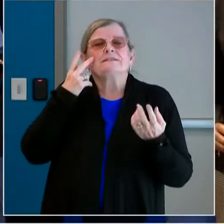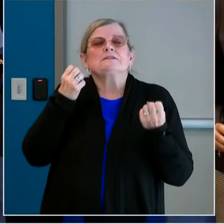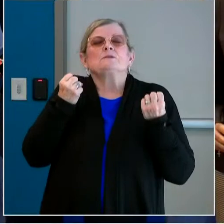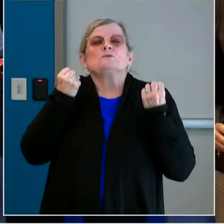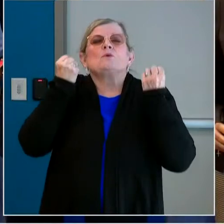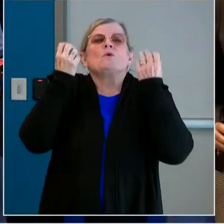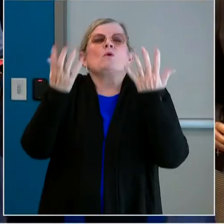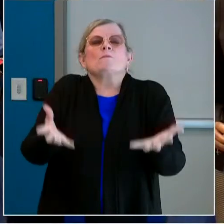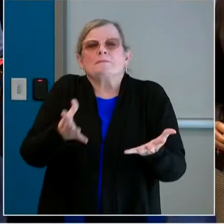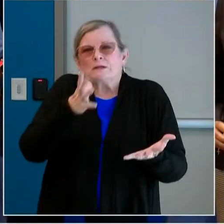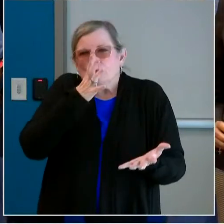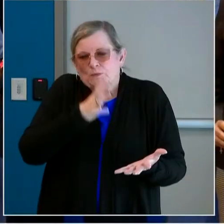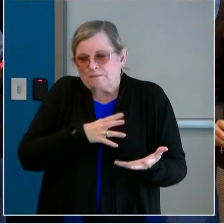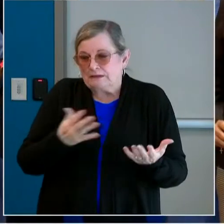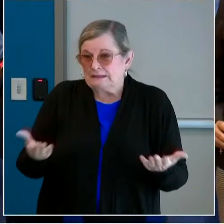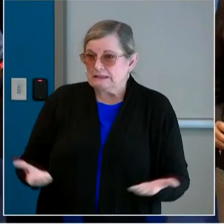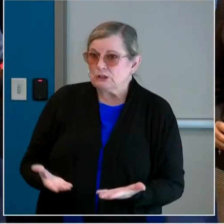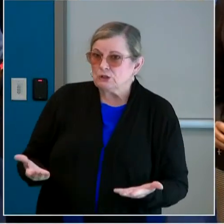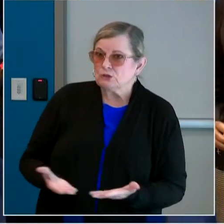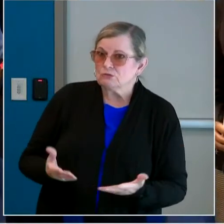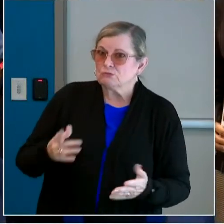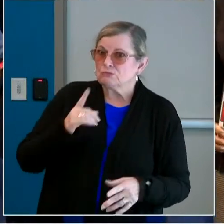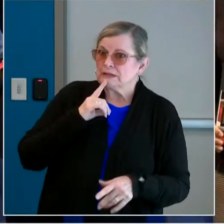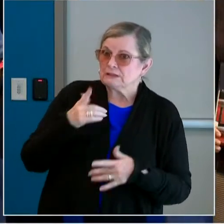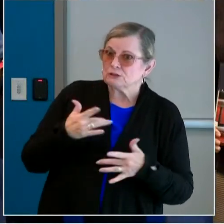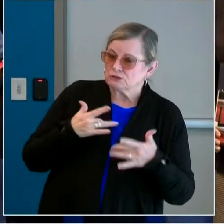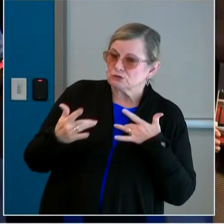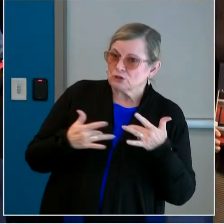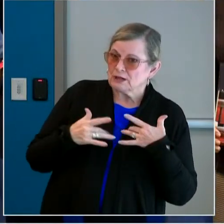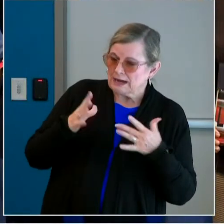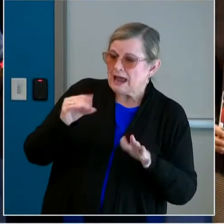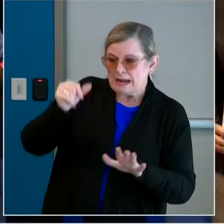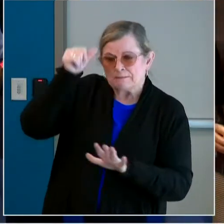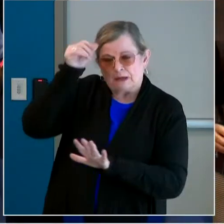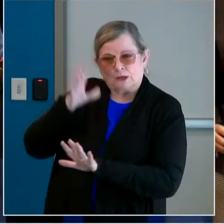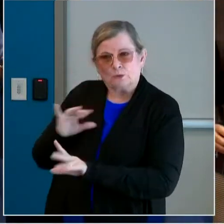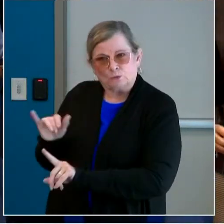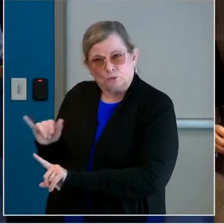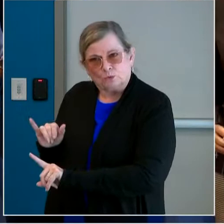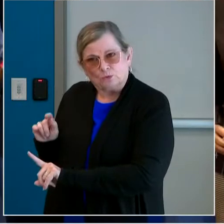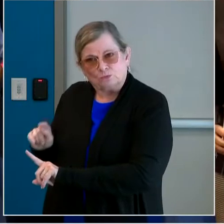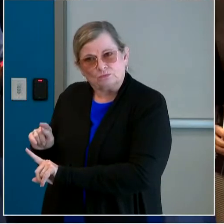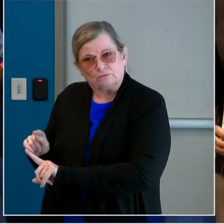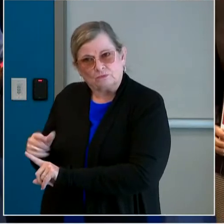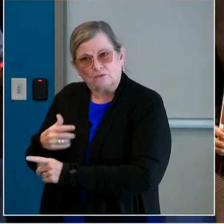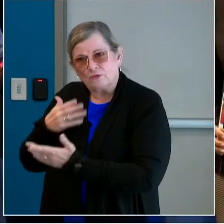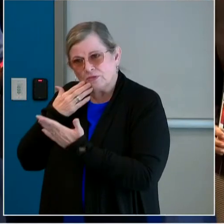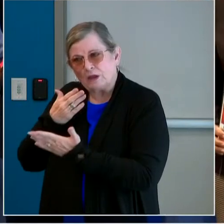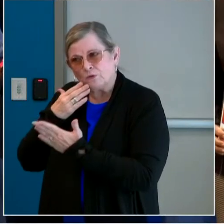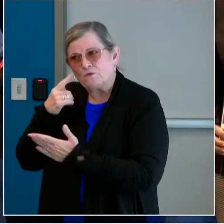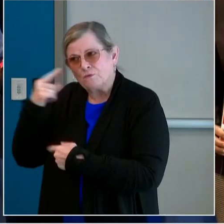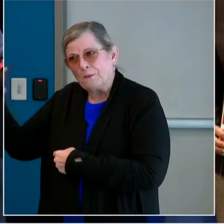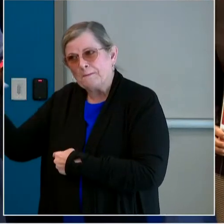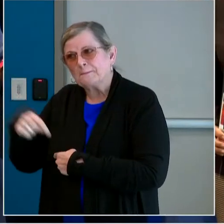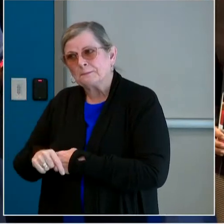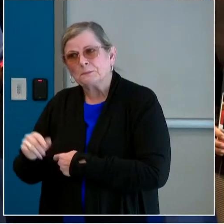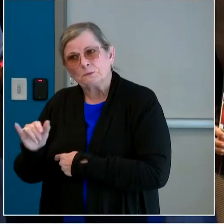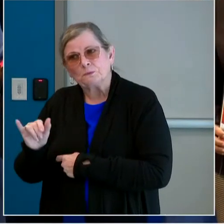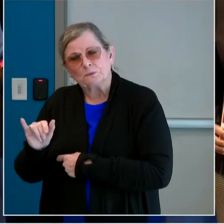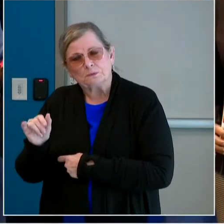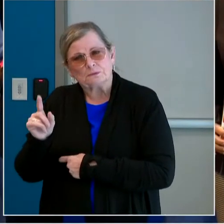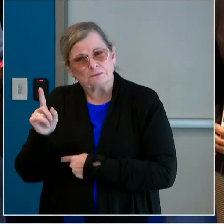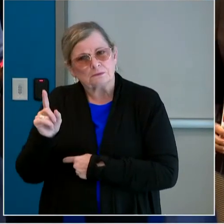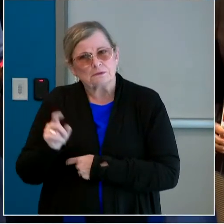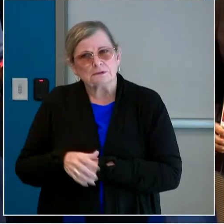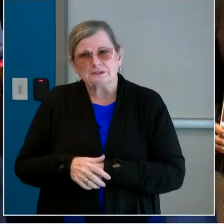that are very, very concerned, and men, and we thank you for being here. This is a very tough issue